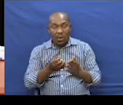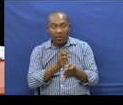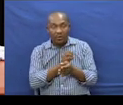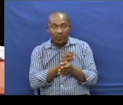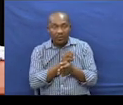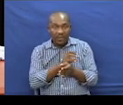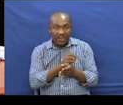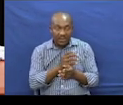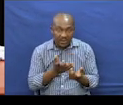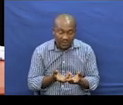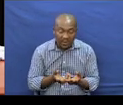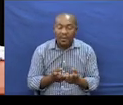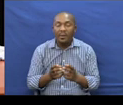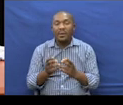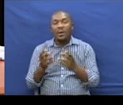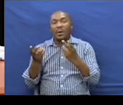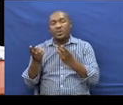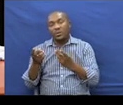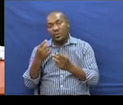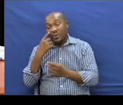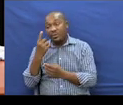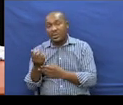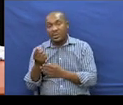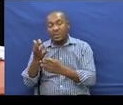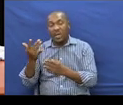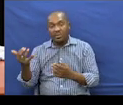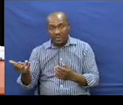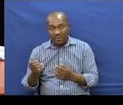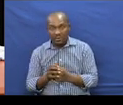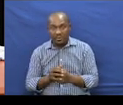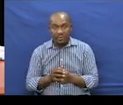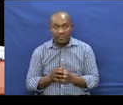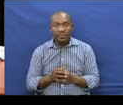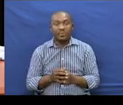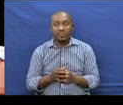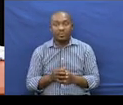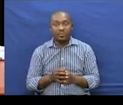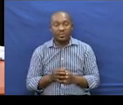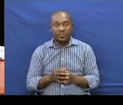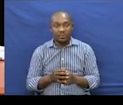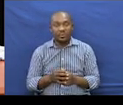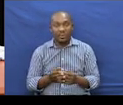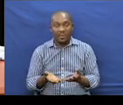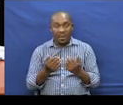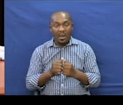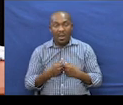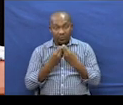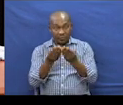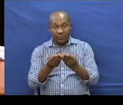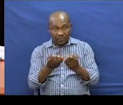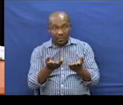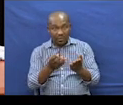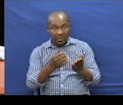we have also seen types of democracy. Up to this time, I think I need to provide you with an